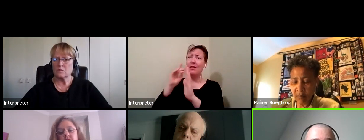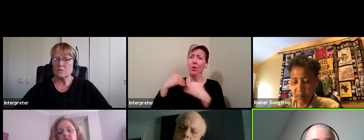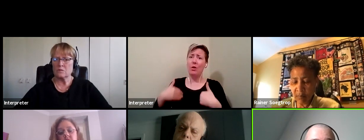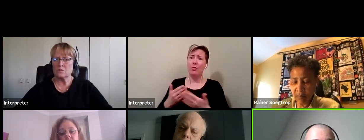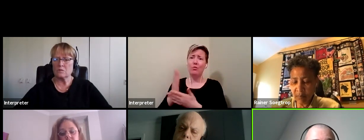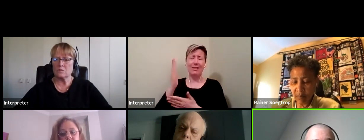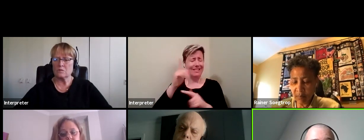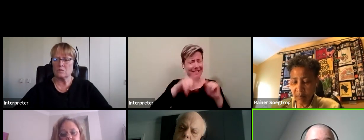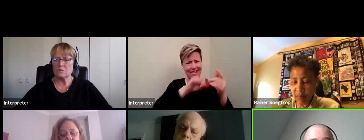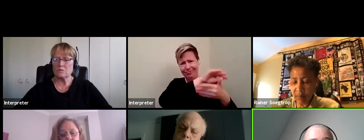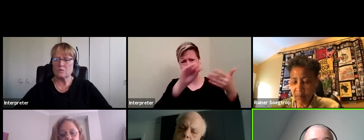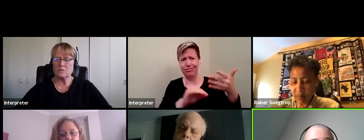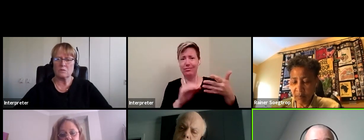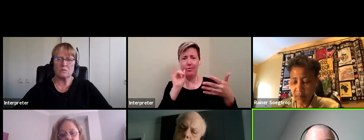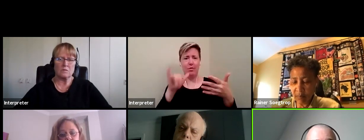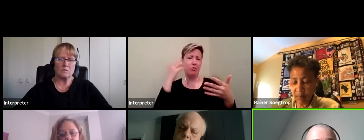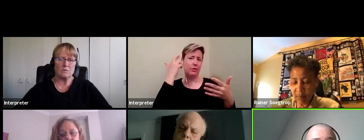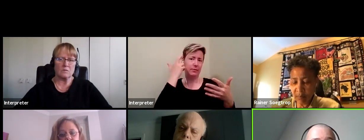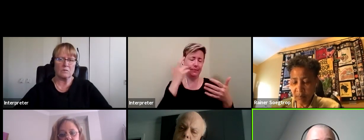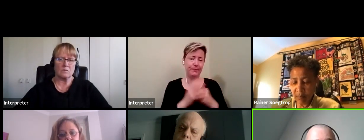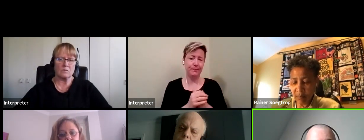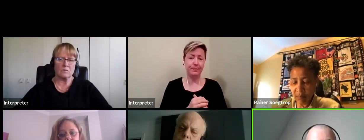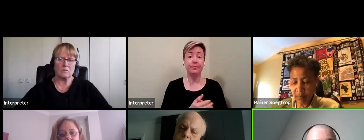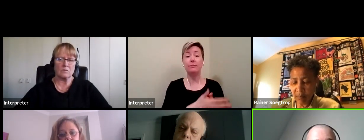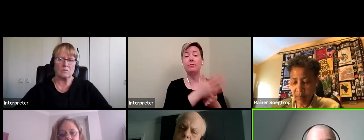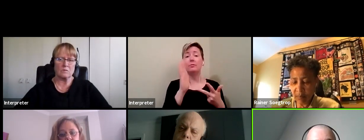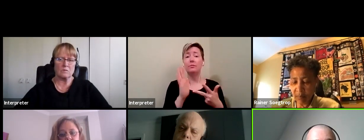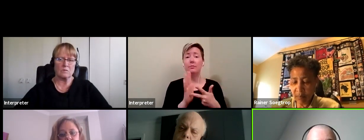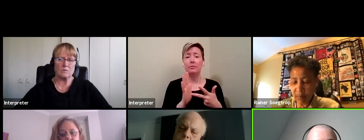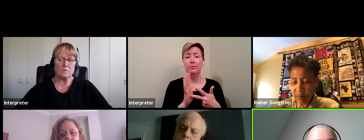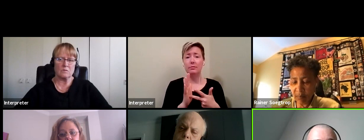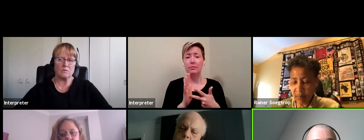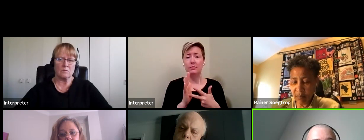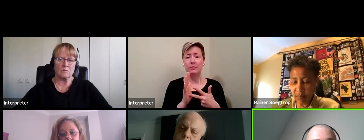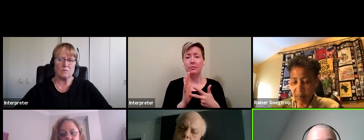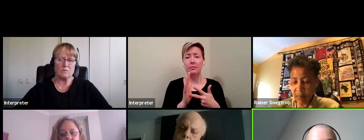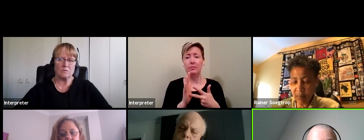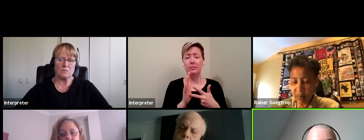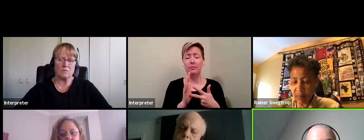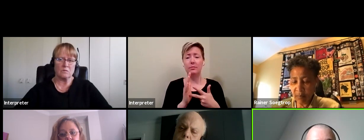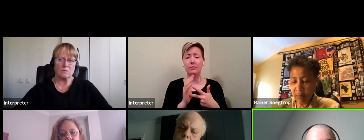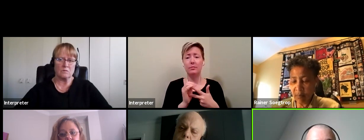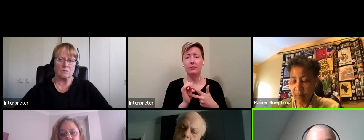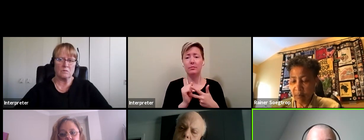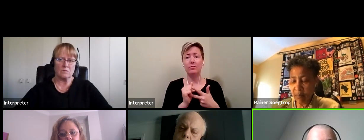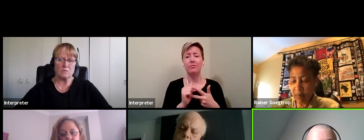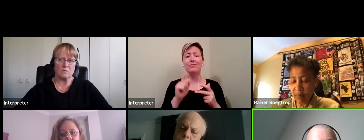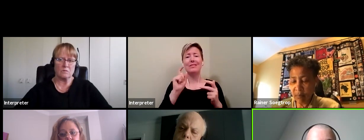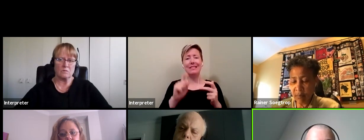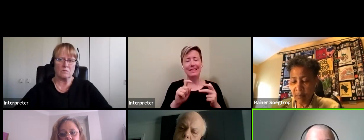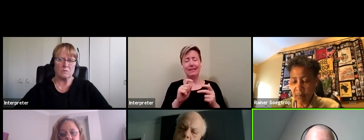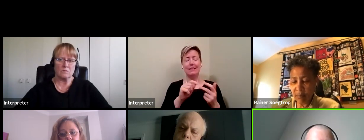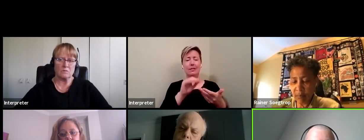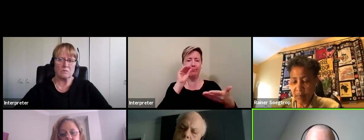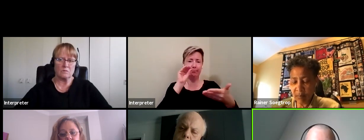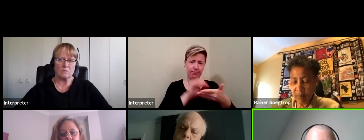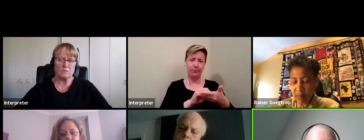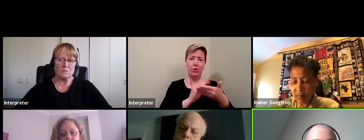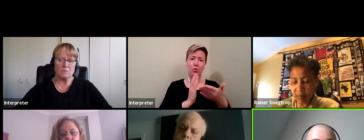rights. Third, we need a clear and explicit statement reaffirming the rights to accommodations and supports such